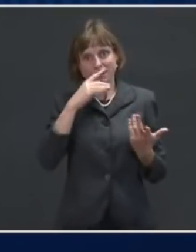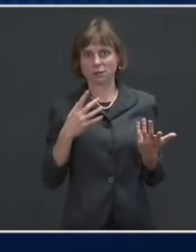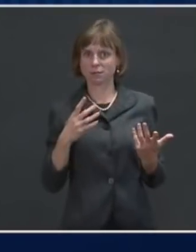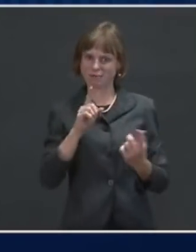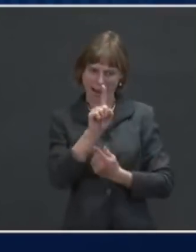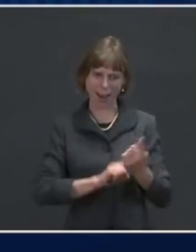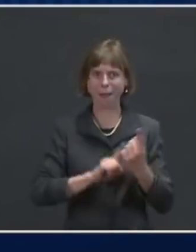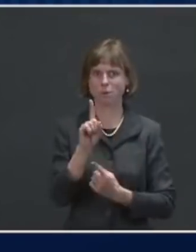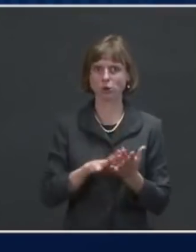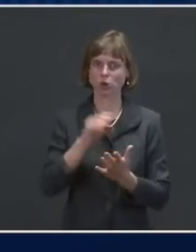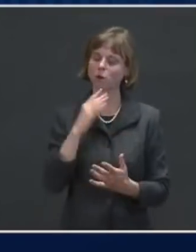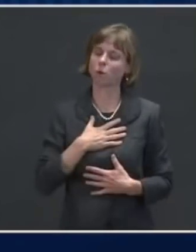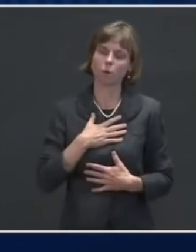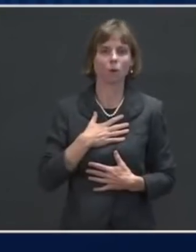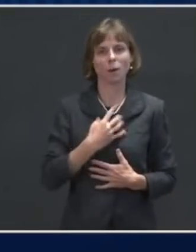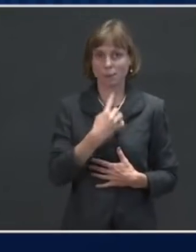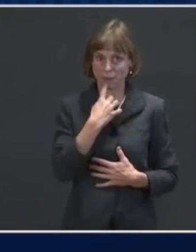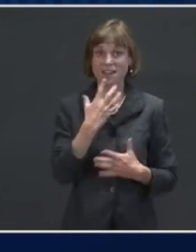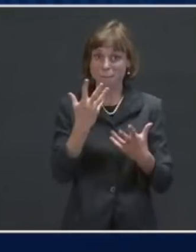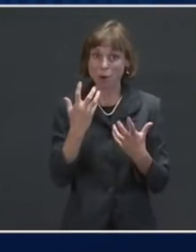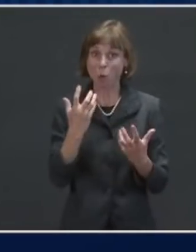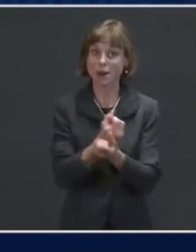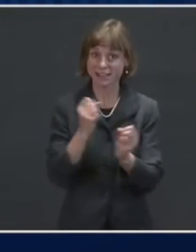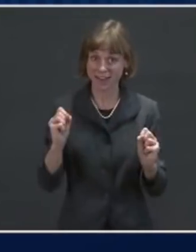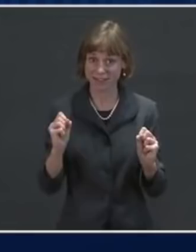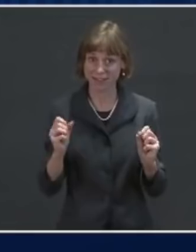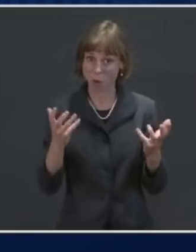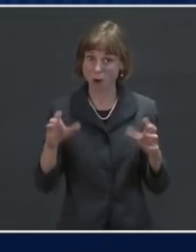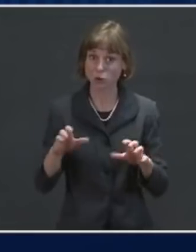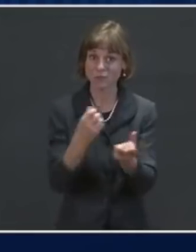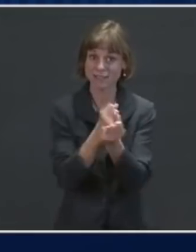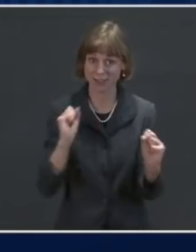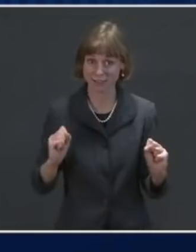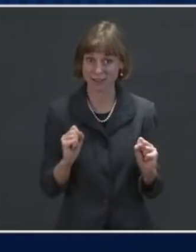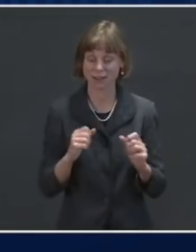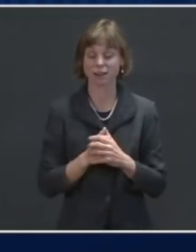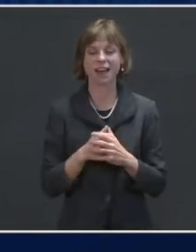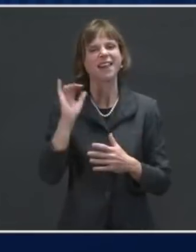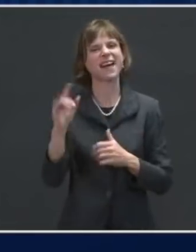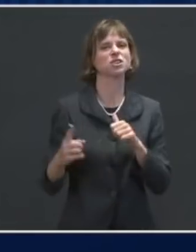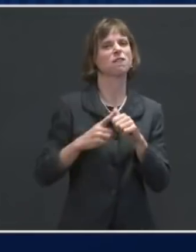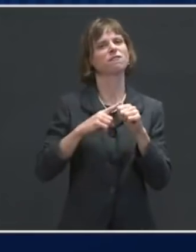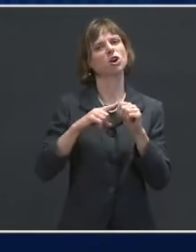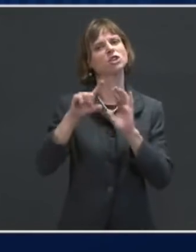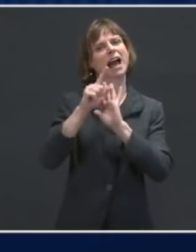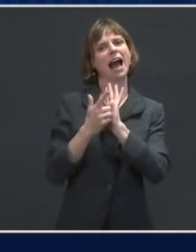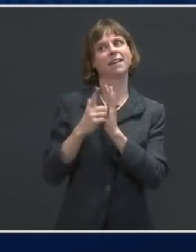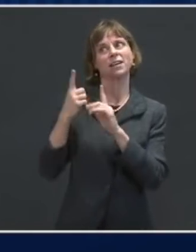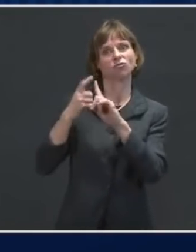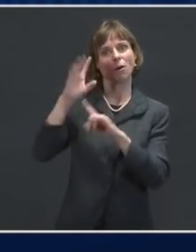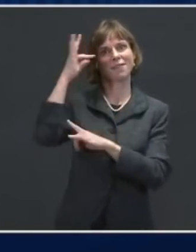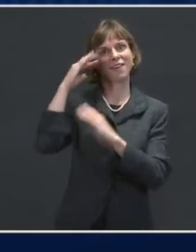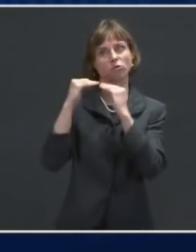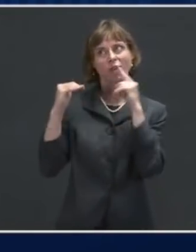too. They want to do it safely. We're waiting for the CDC guidelines. Those will be the first guidelines that will be coming from the federal level that